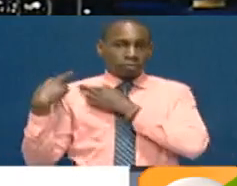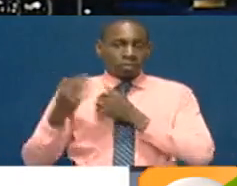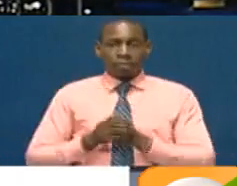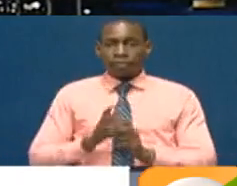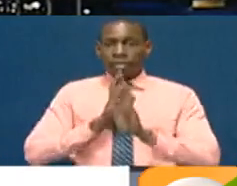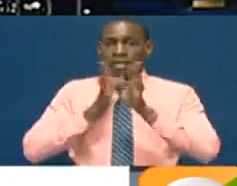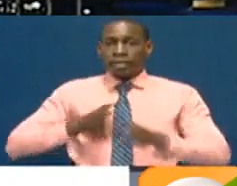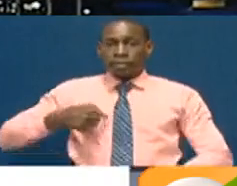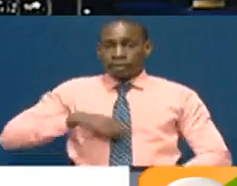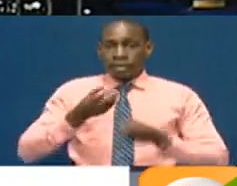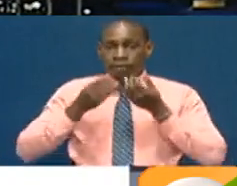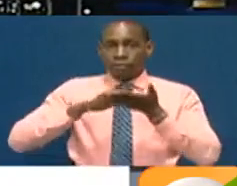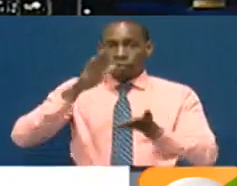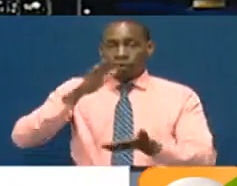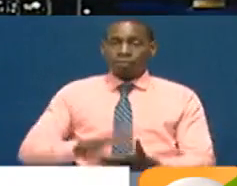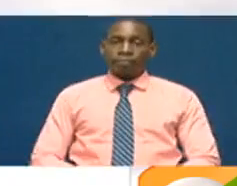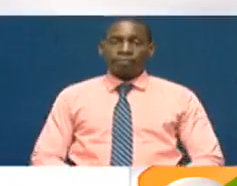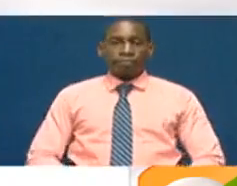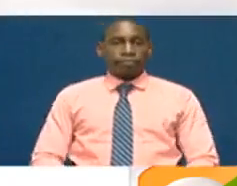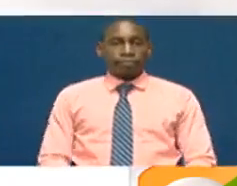Stephen Leto tells us more.